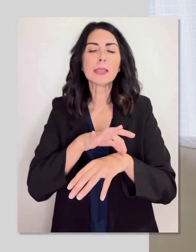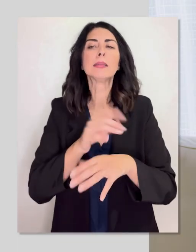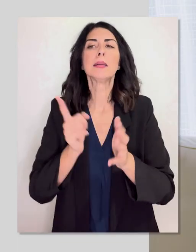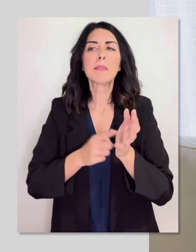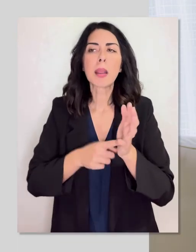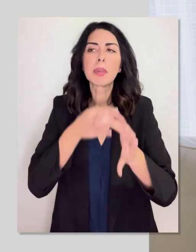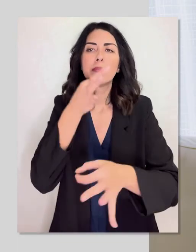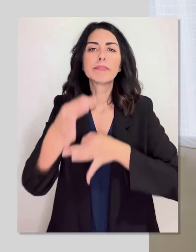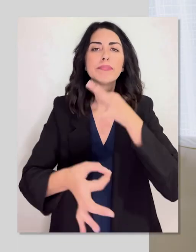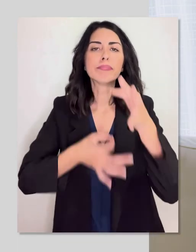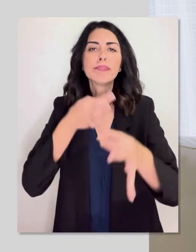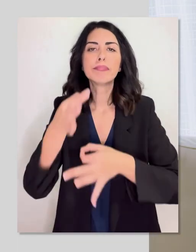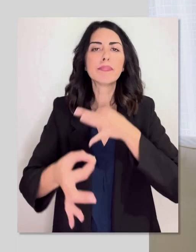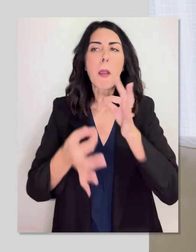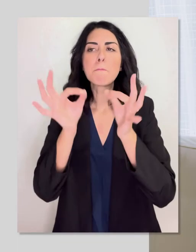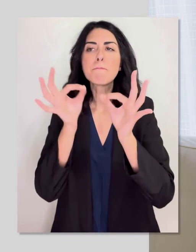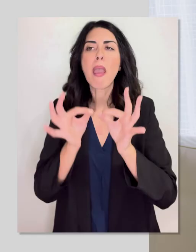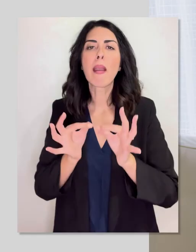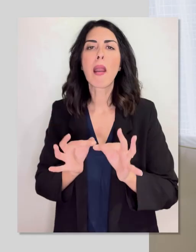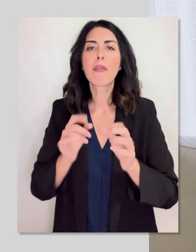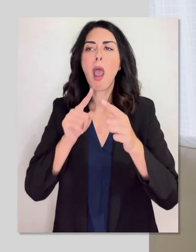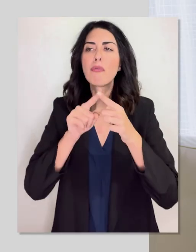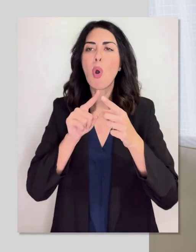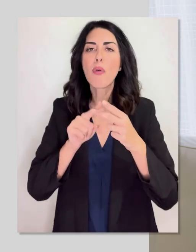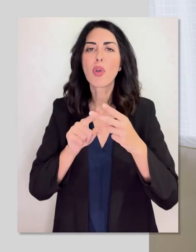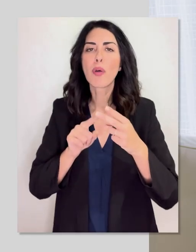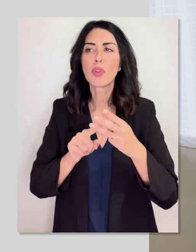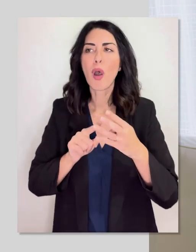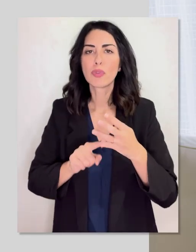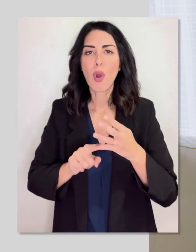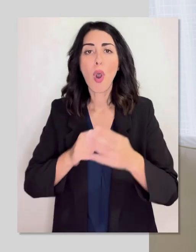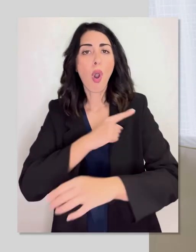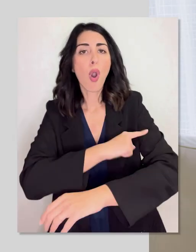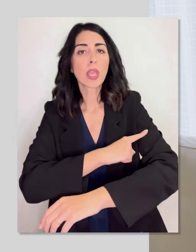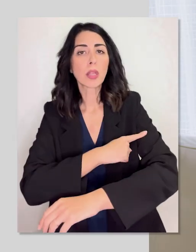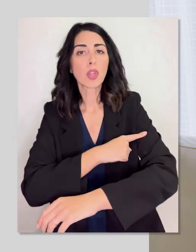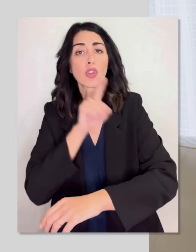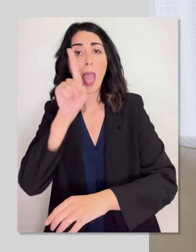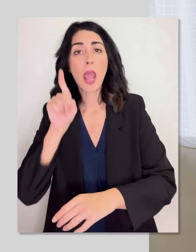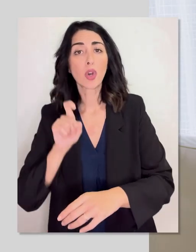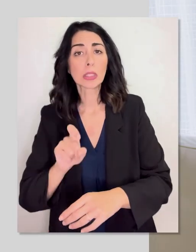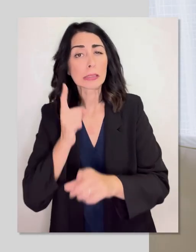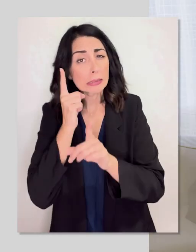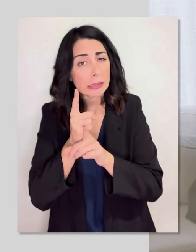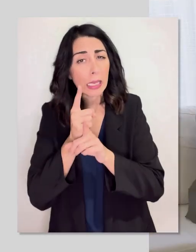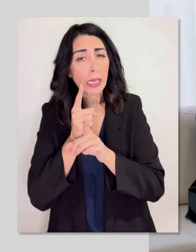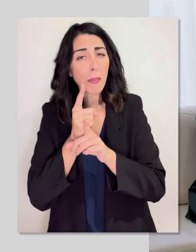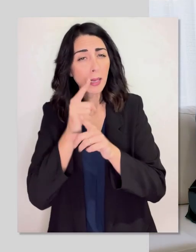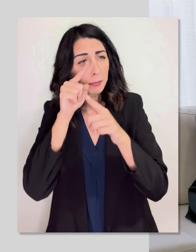would ask some specific questions and make the diagnosis on the basis of what you tell